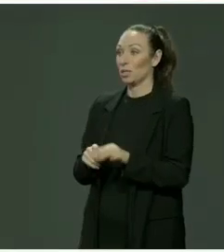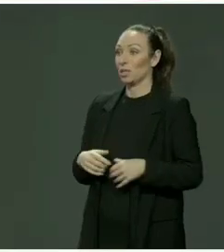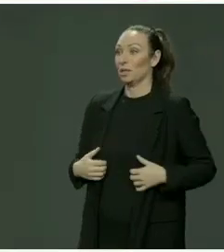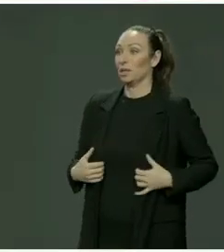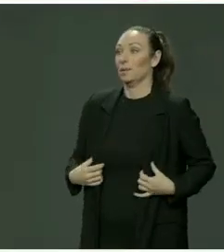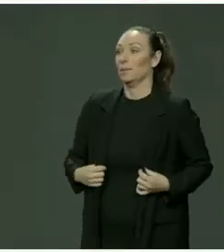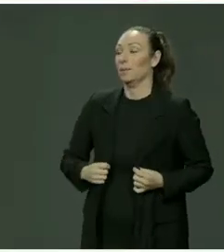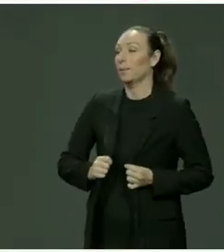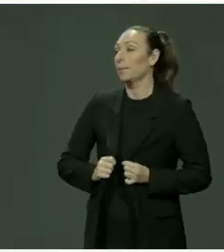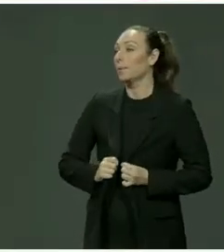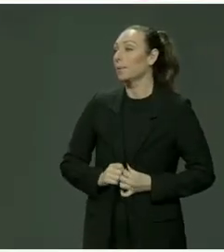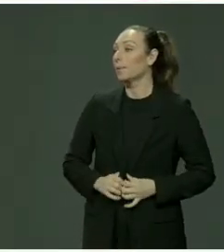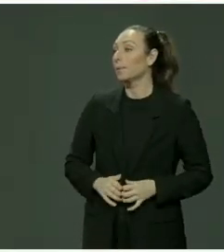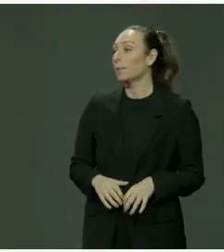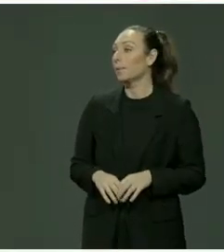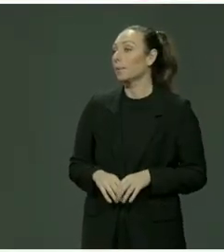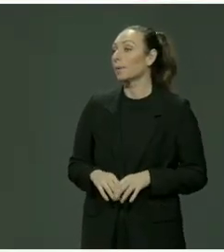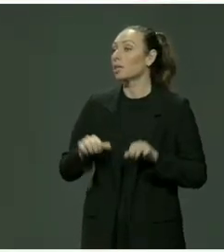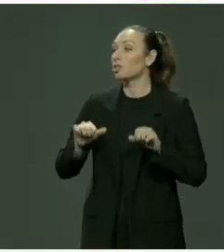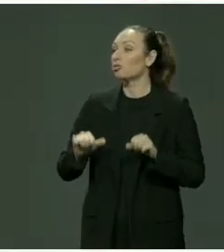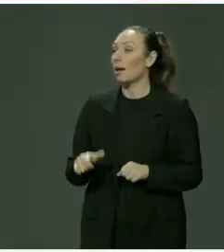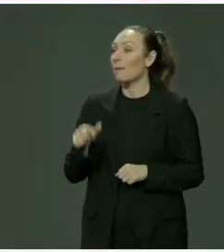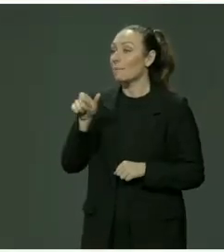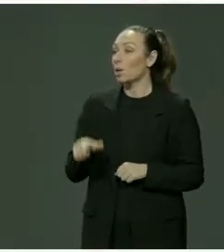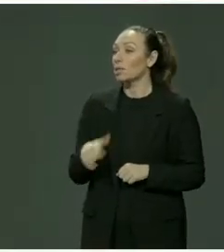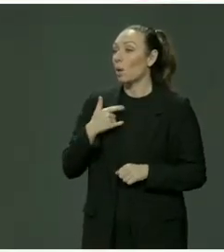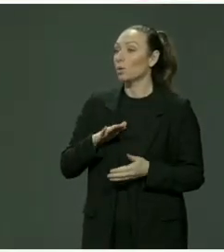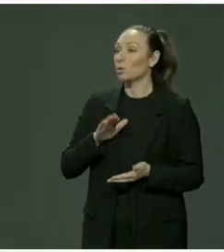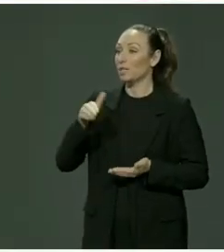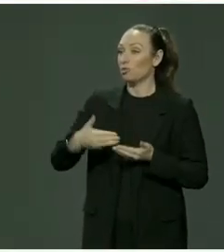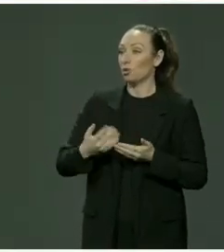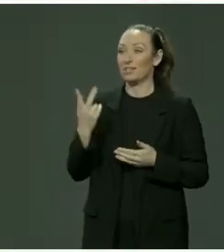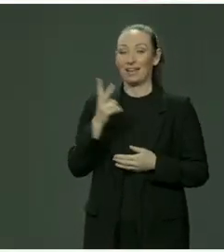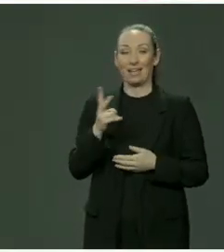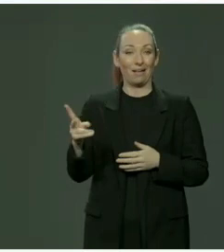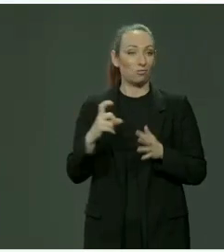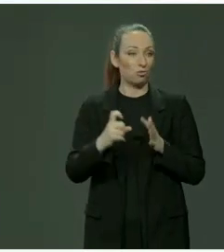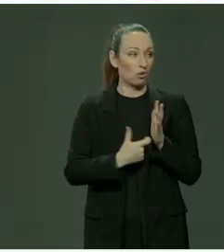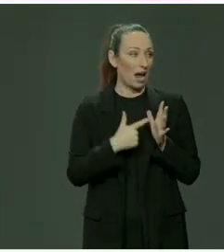Mr. Chairman, I'd like to reintroduce Mr. Craig Sanderson. Thank you.